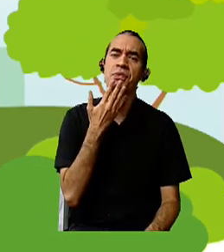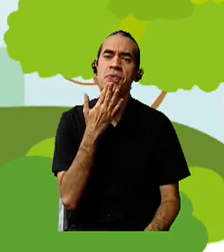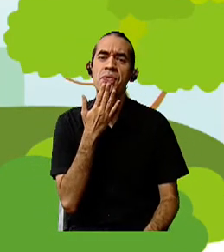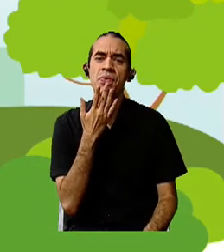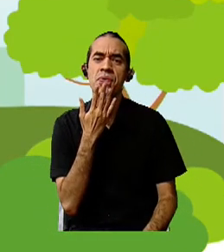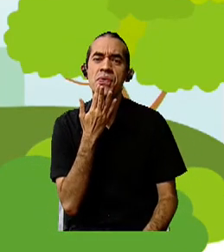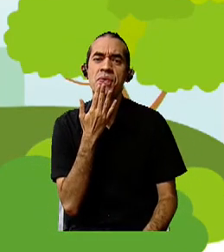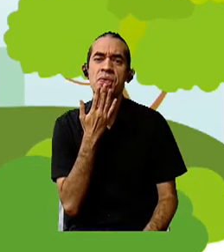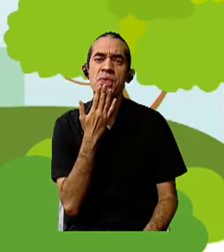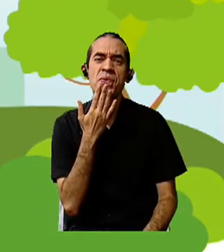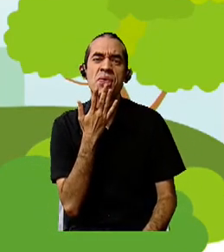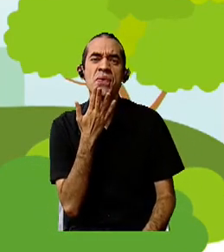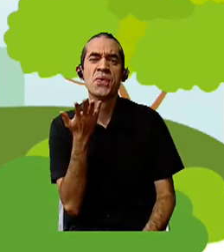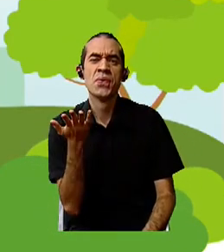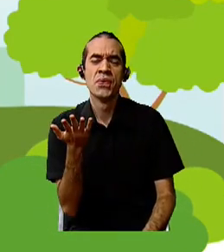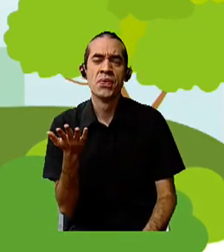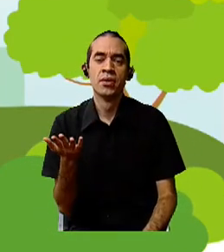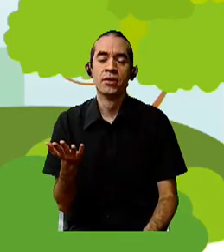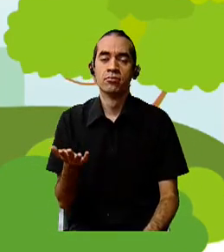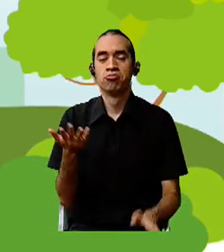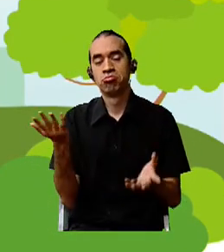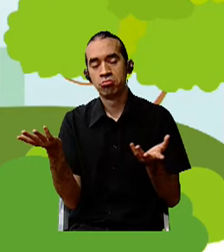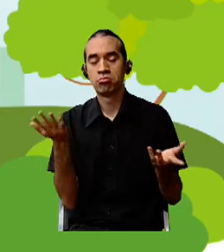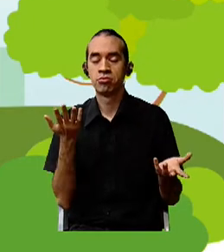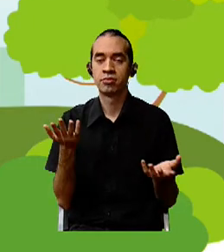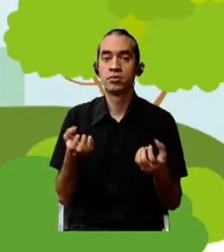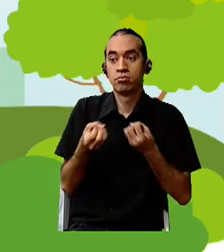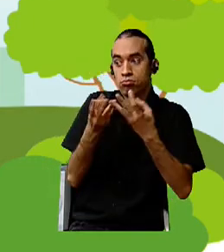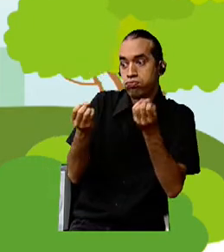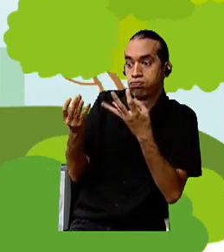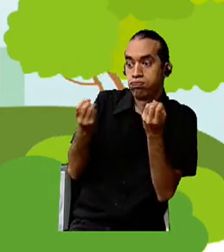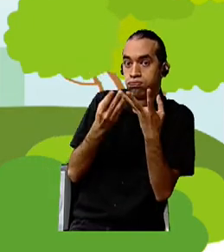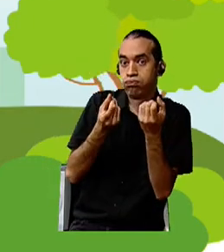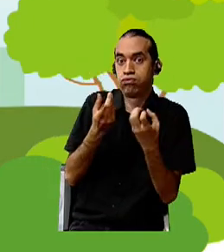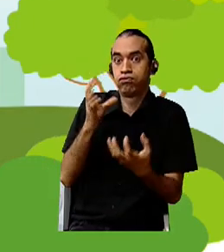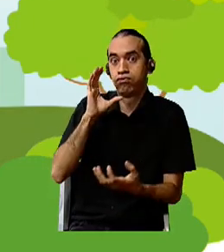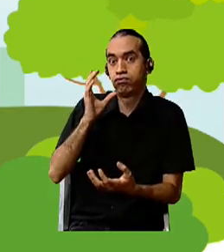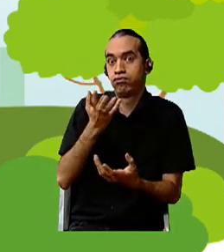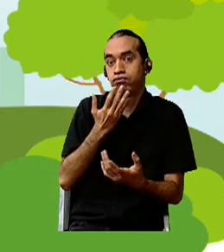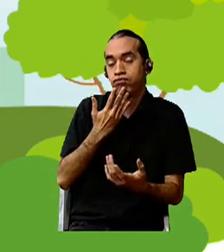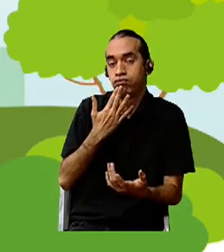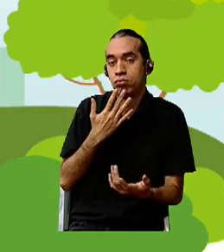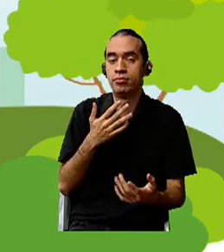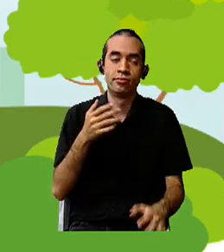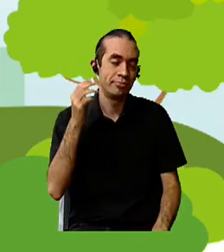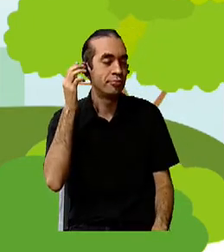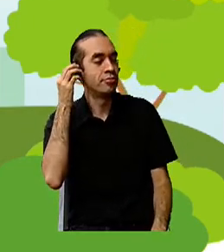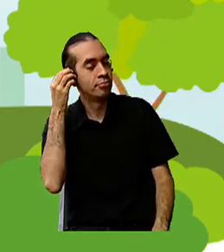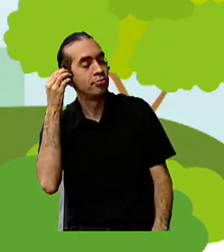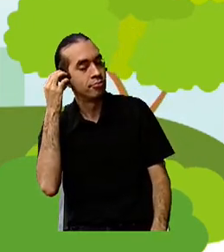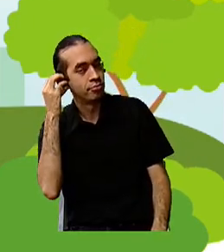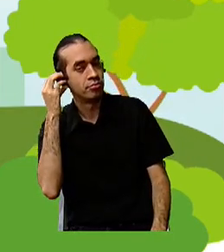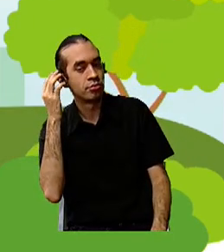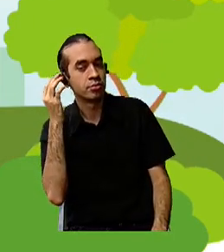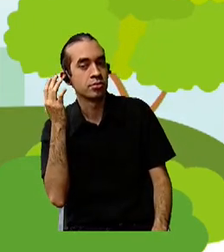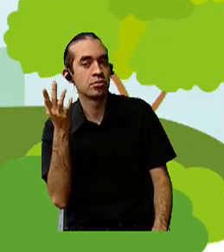is that dog? Well, we have many colors there. Yeah, okay.